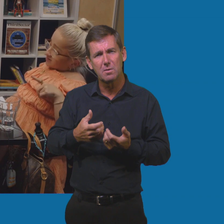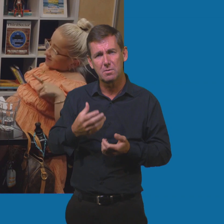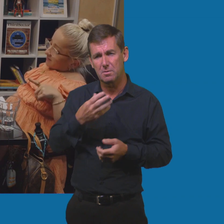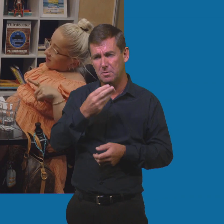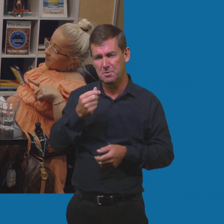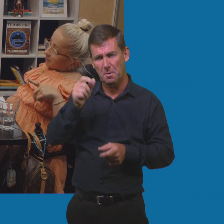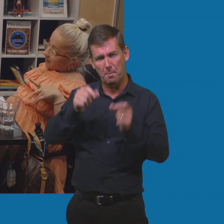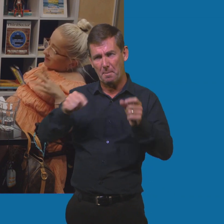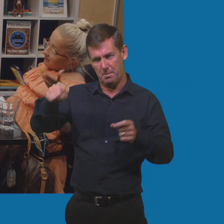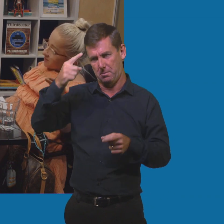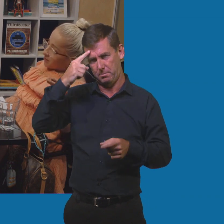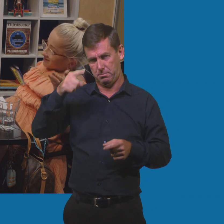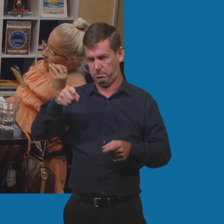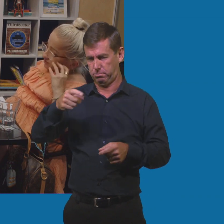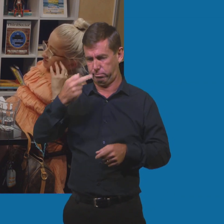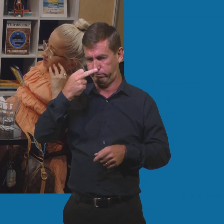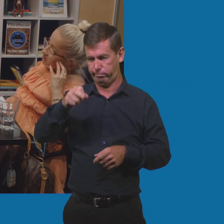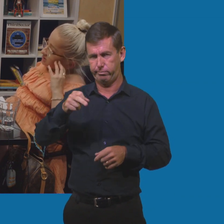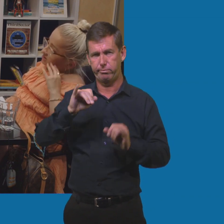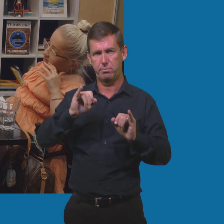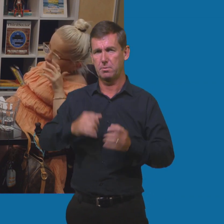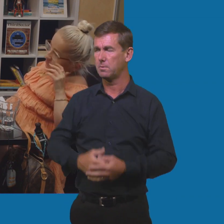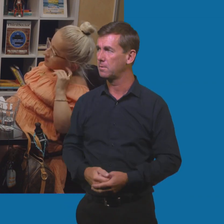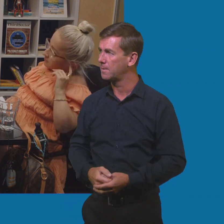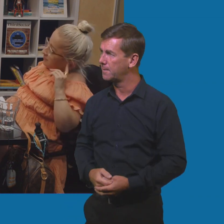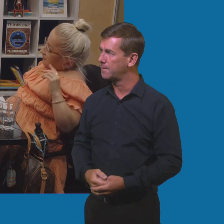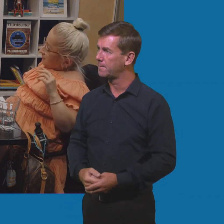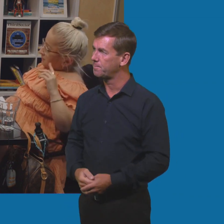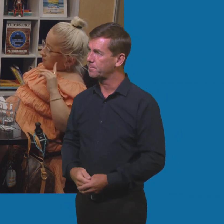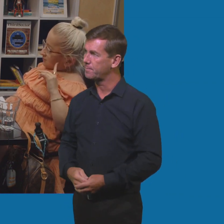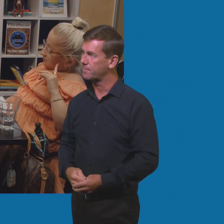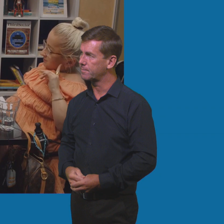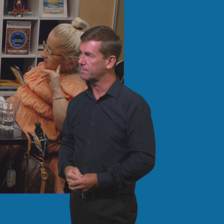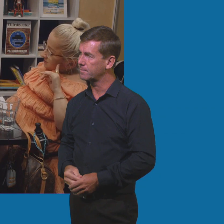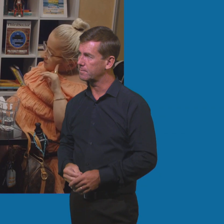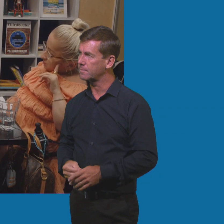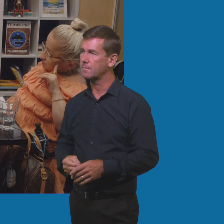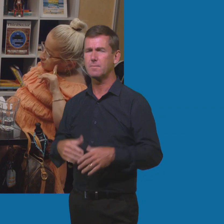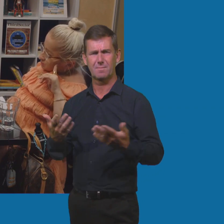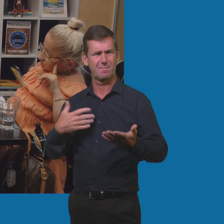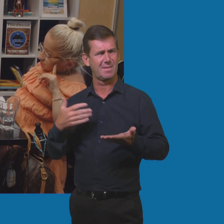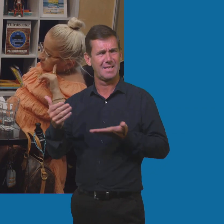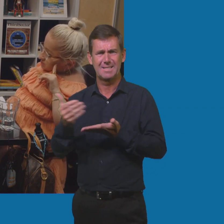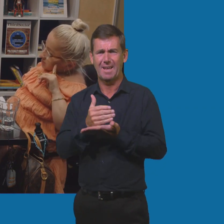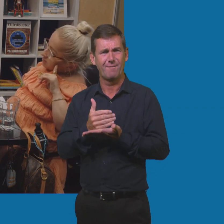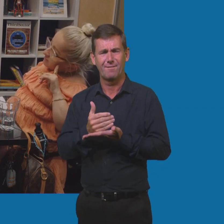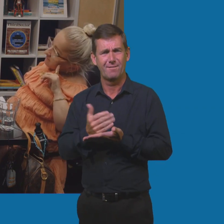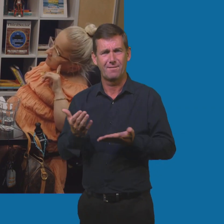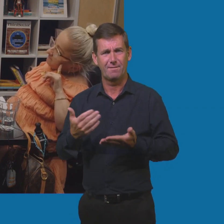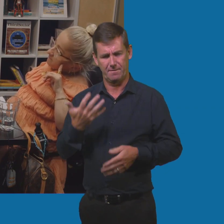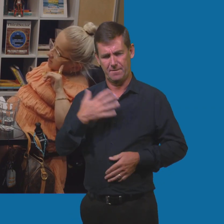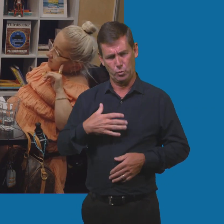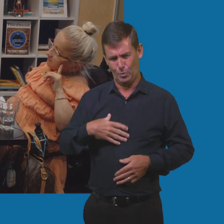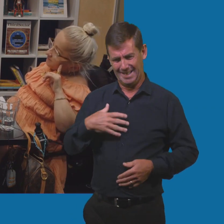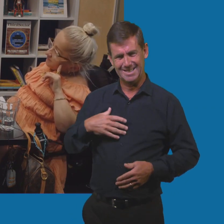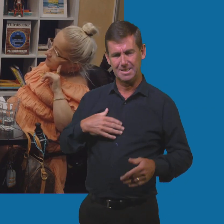going, I know how to scam that one? I mean, be honest with us. So, yeah, kind of. It's safe enough in that you have to be very close for the car for it to